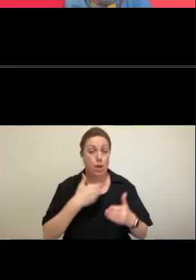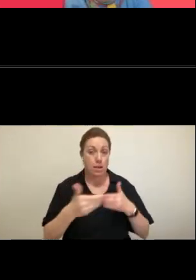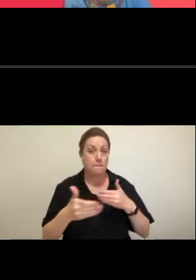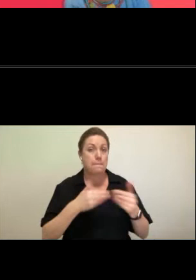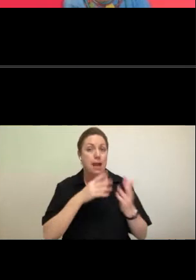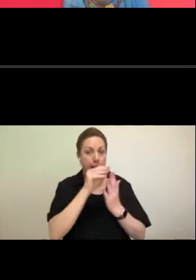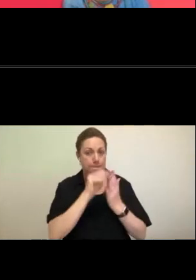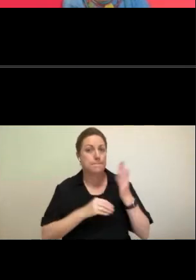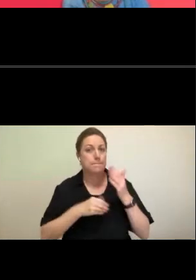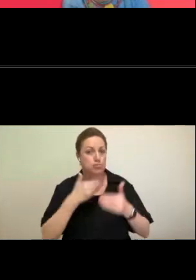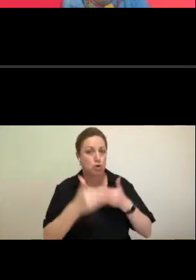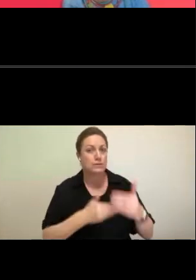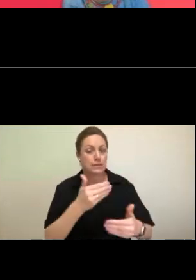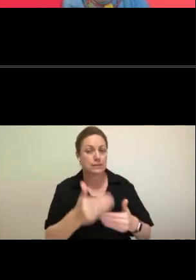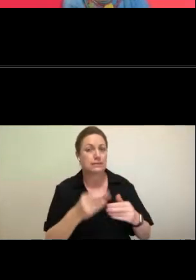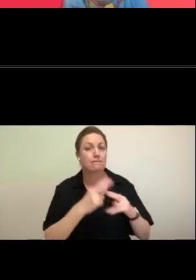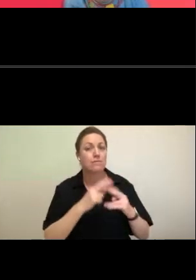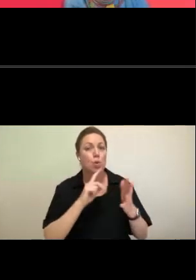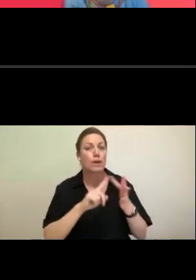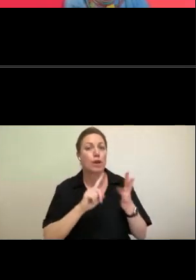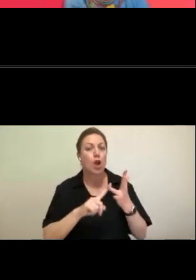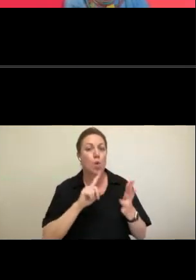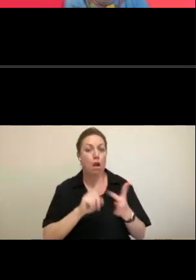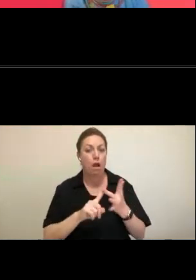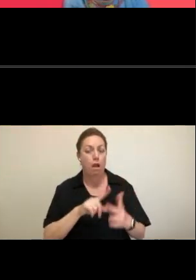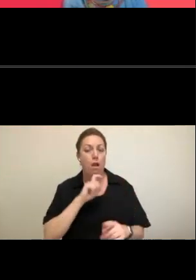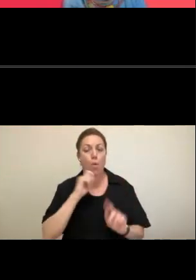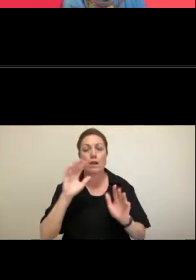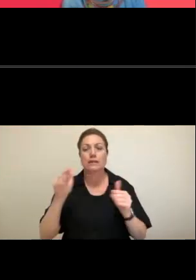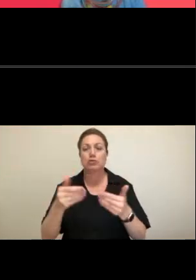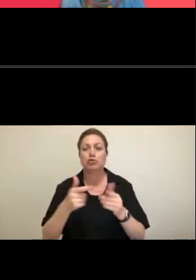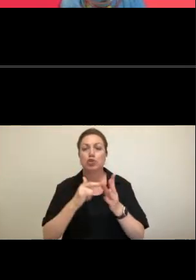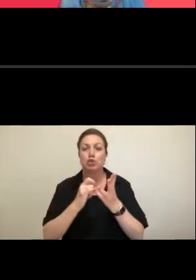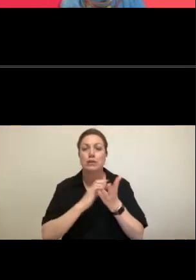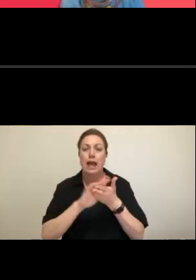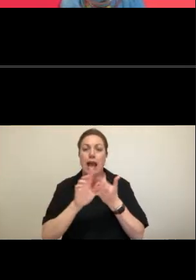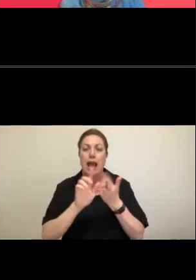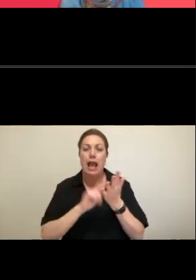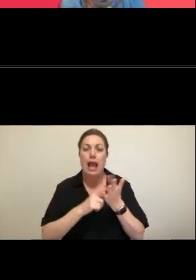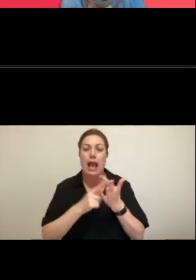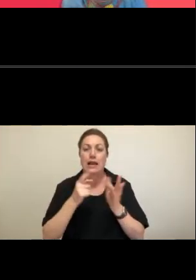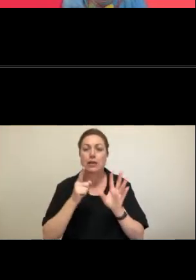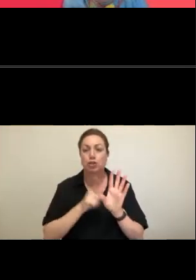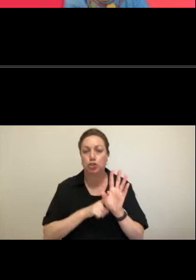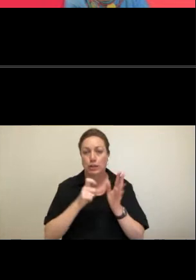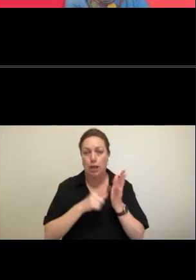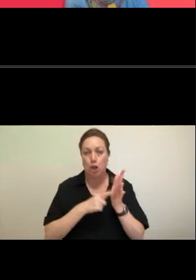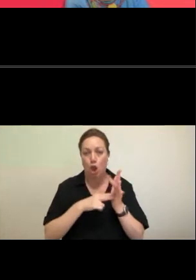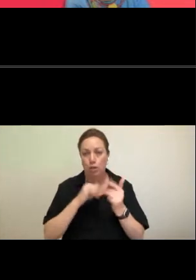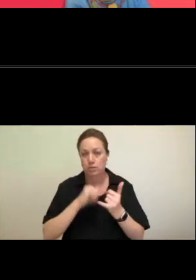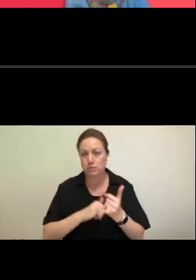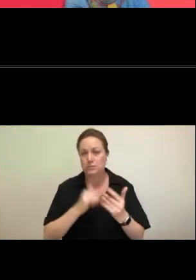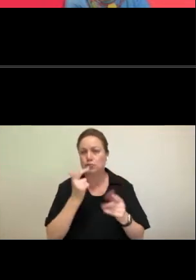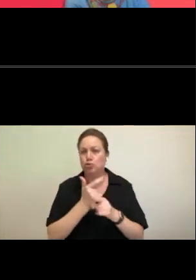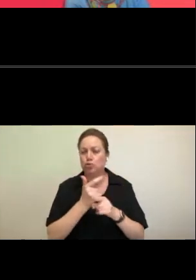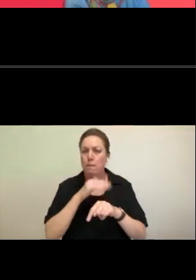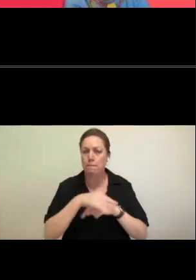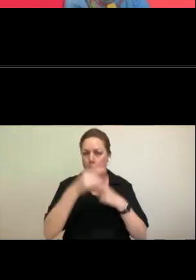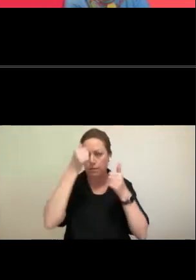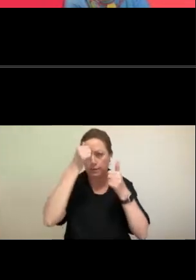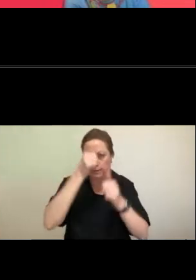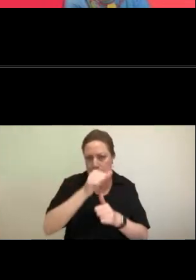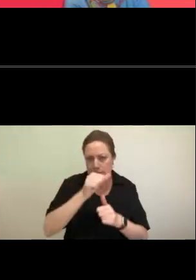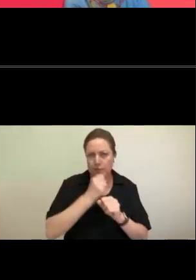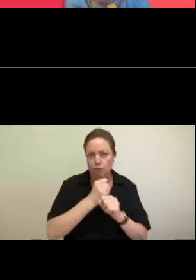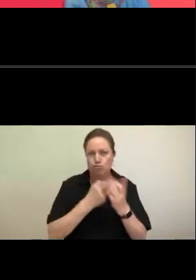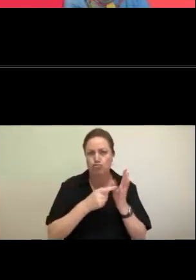to introduce Ashley Collins, who will first talk about the Smarty Grants application process, and then followed